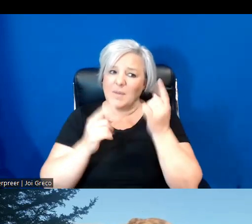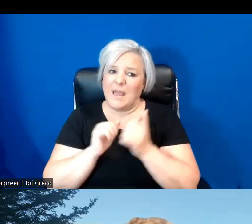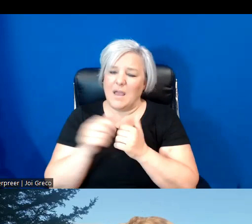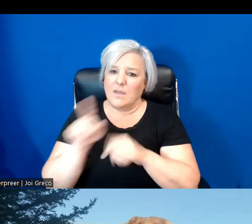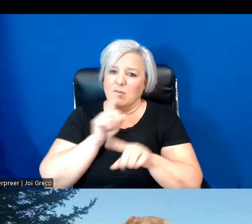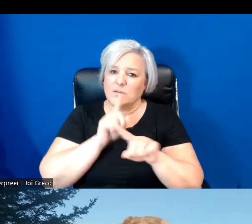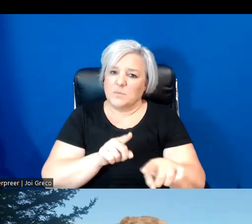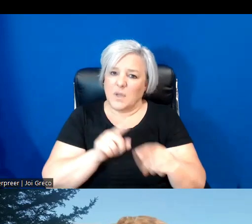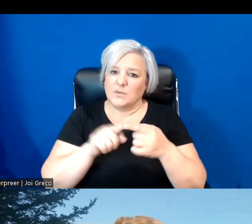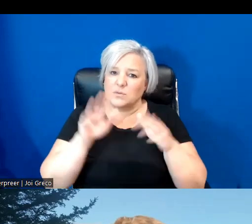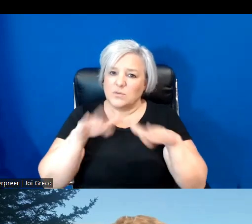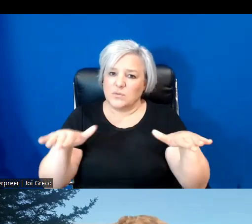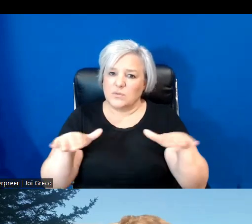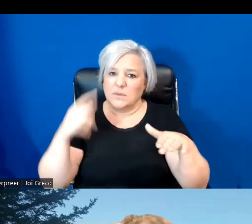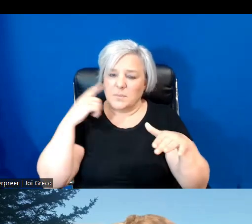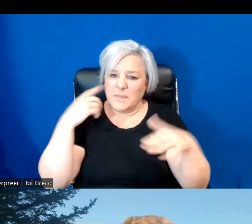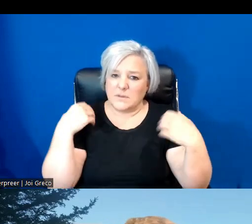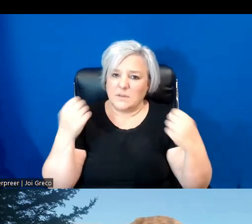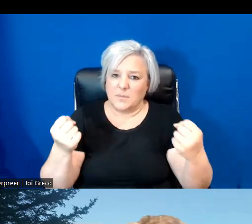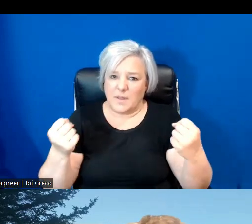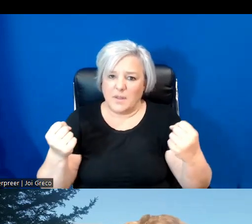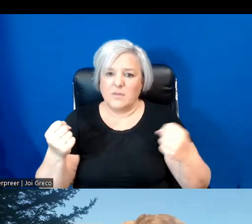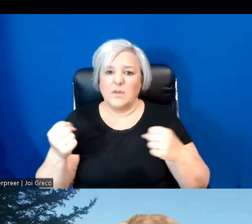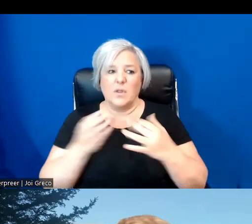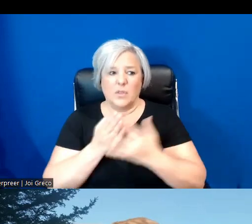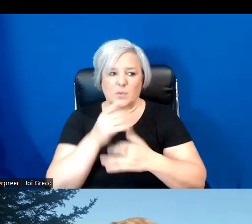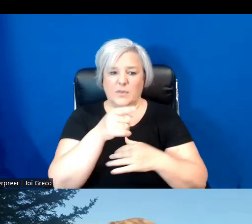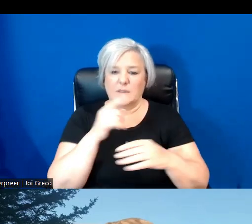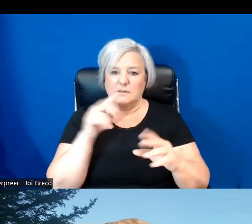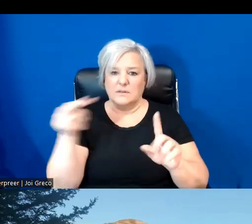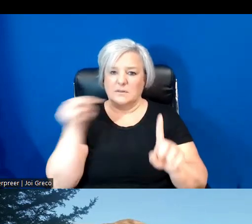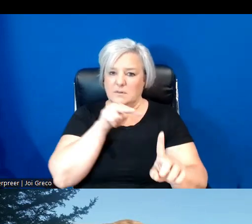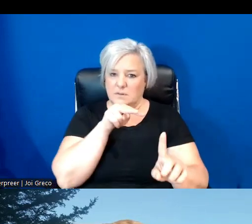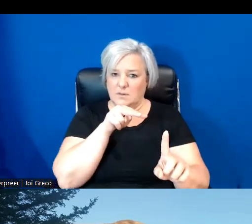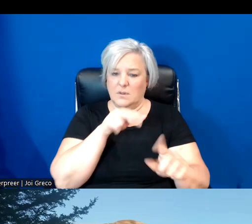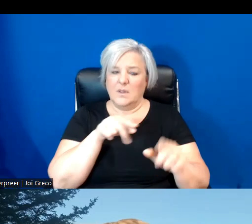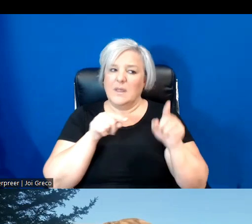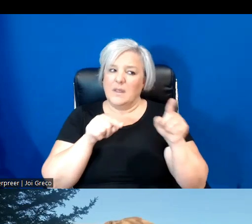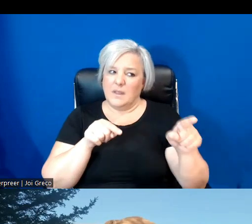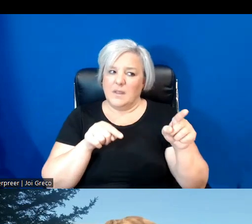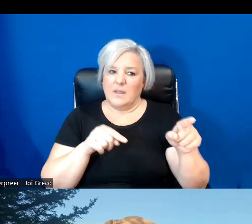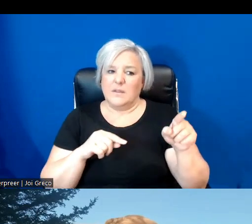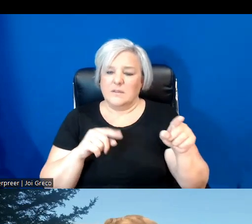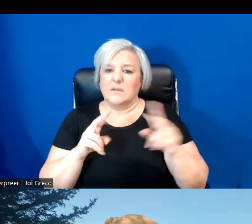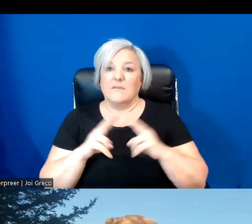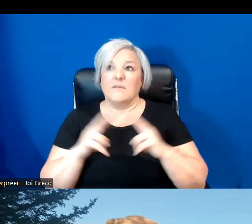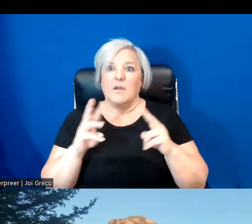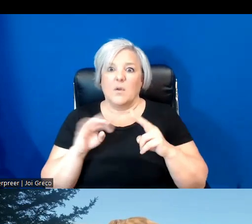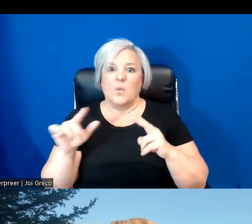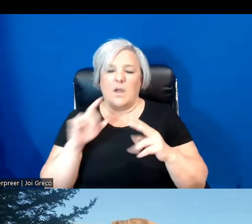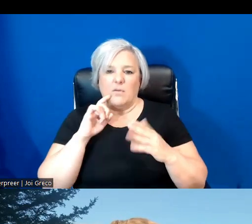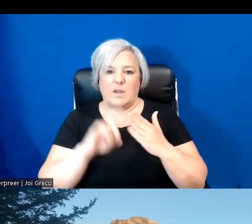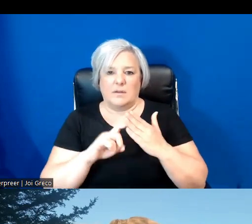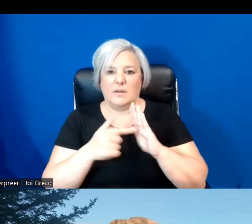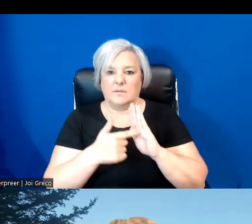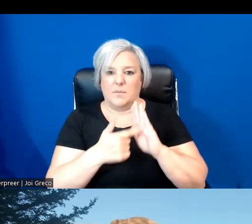responding to kids' mental and behavioral health needs through this lens. This is a very well recognized